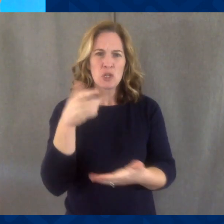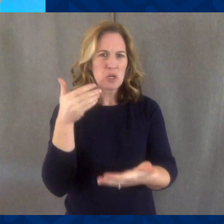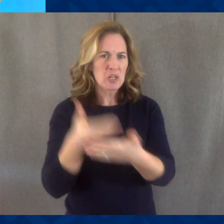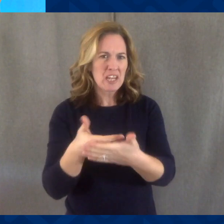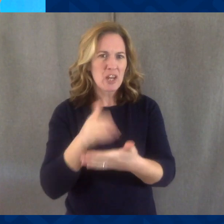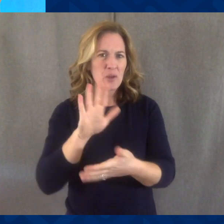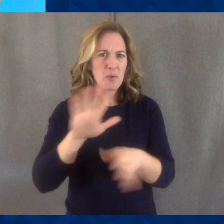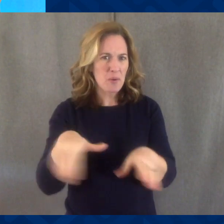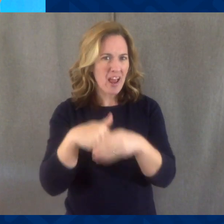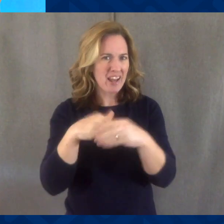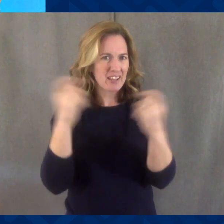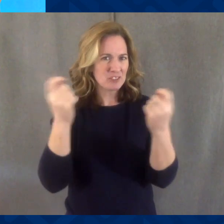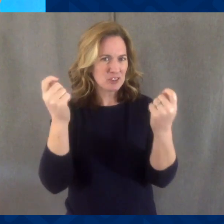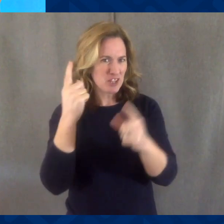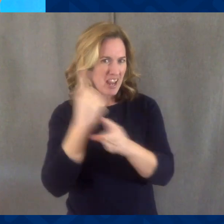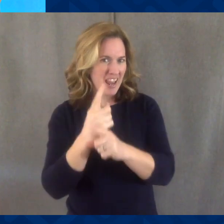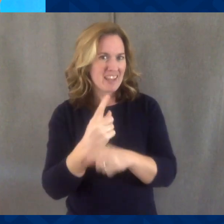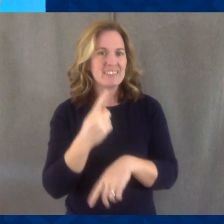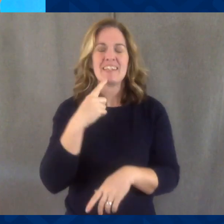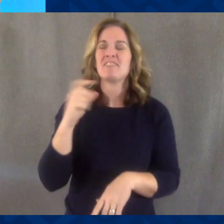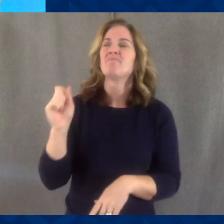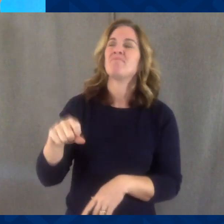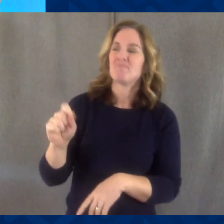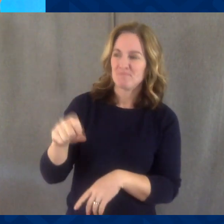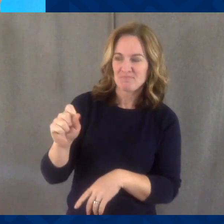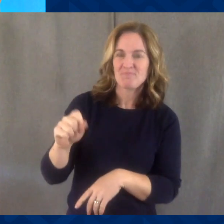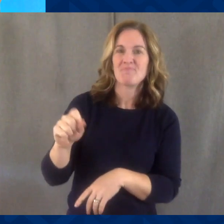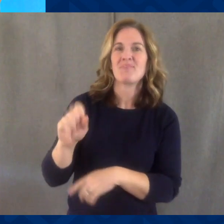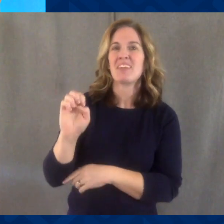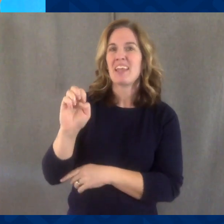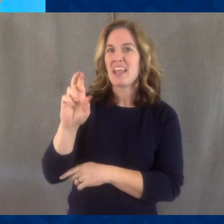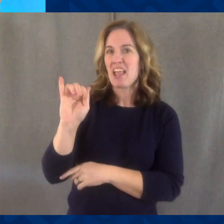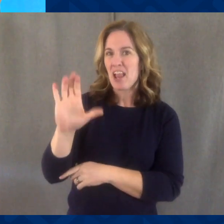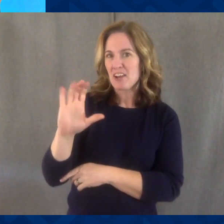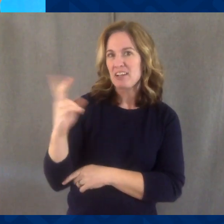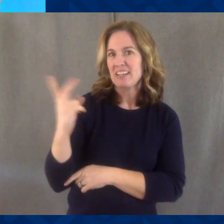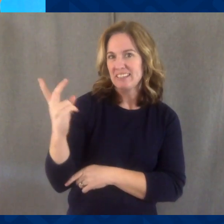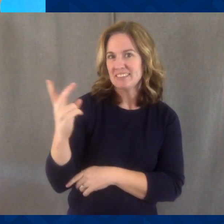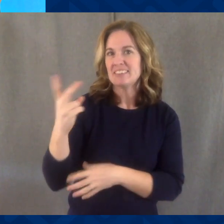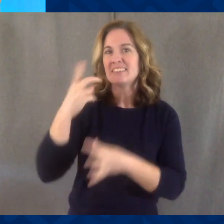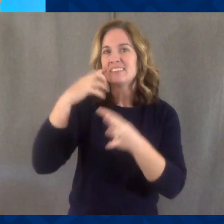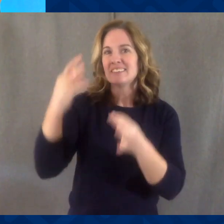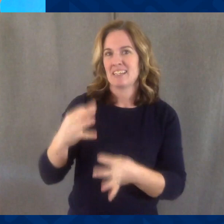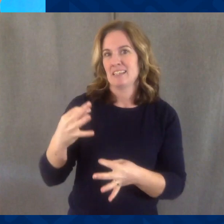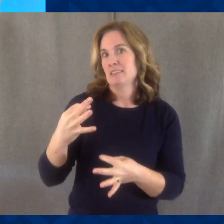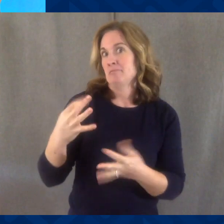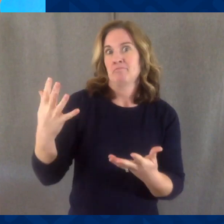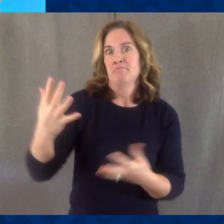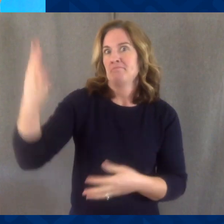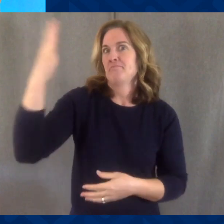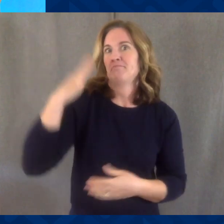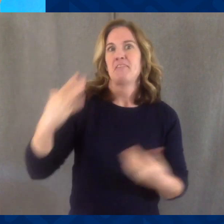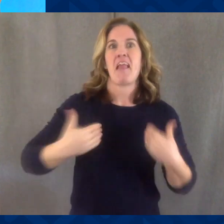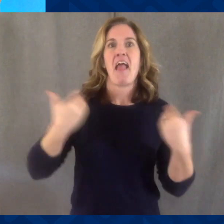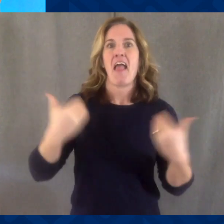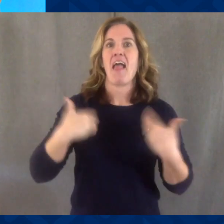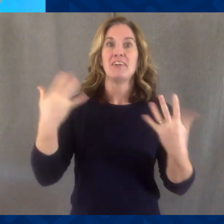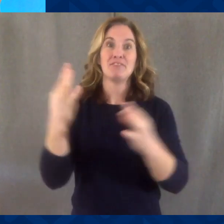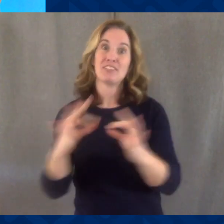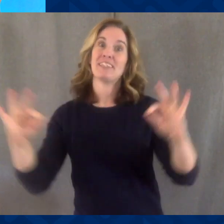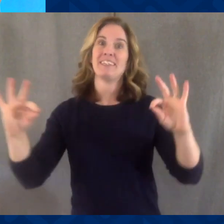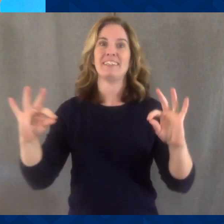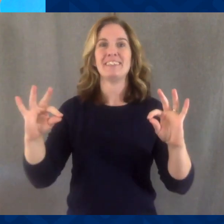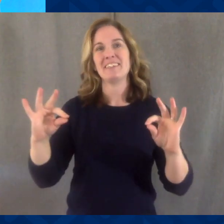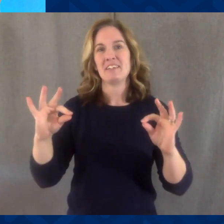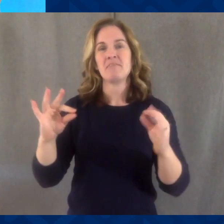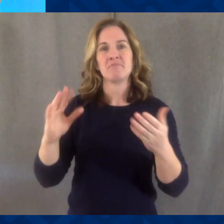anniversary or something like that? Yes. Yeah. Yeah, that's right. So Eric and I decided when we were young and free that we would get